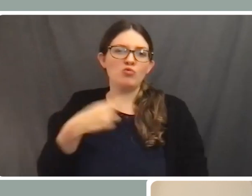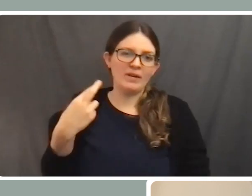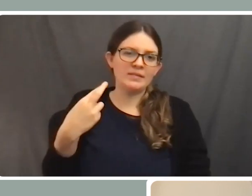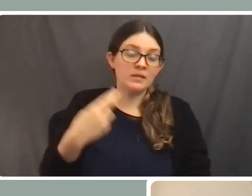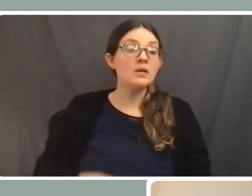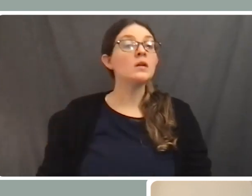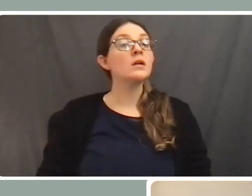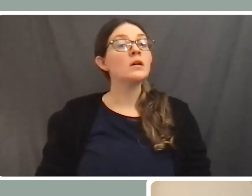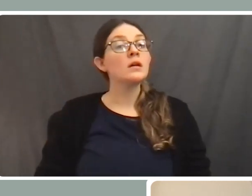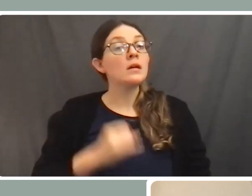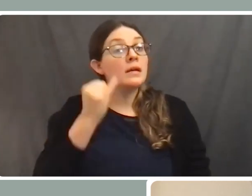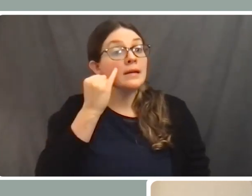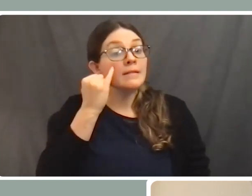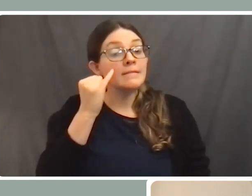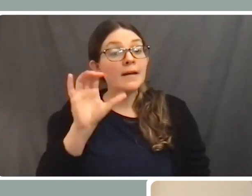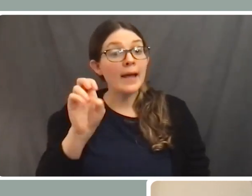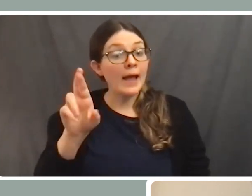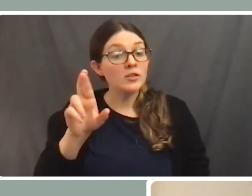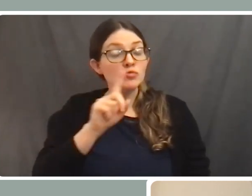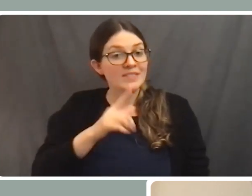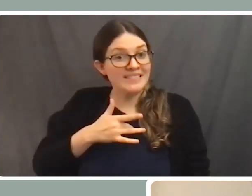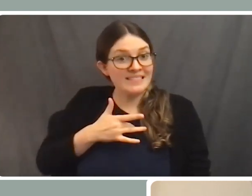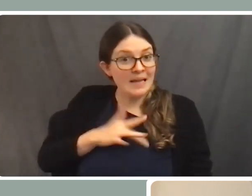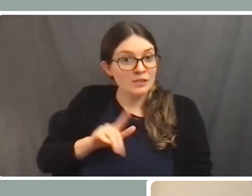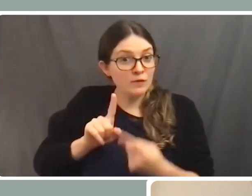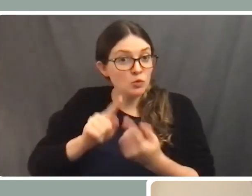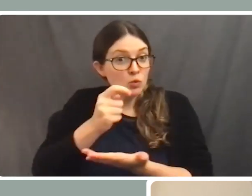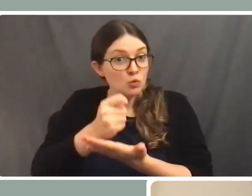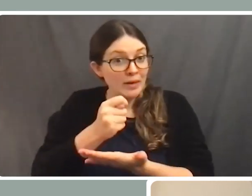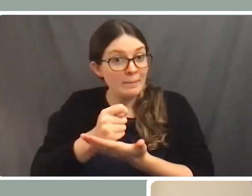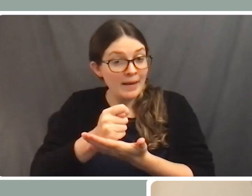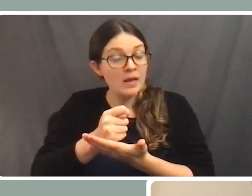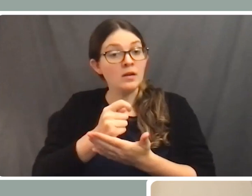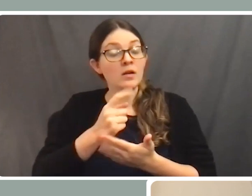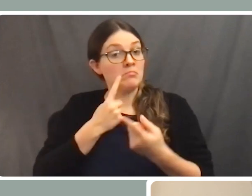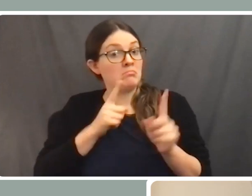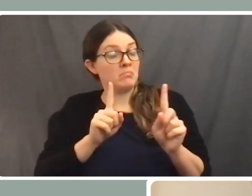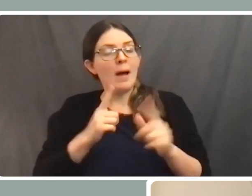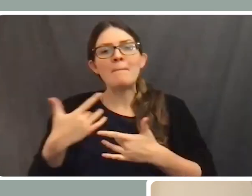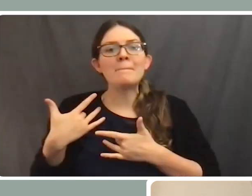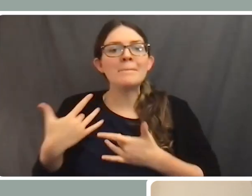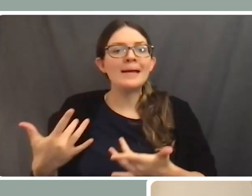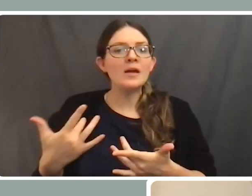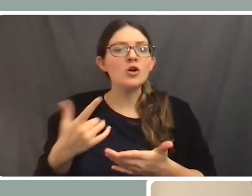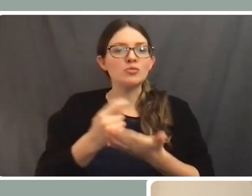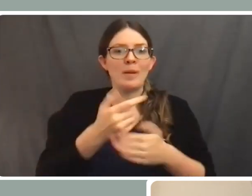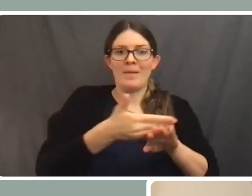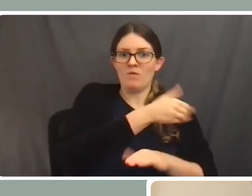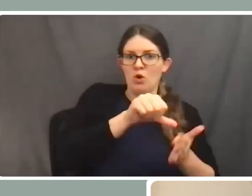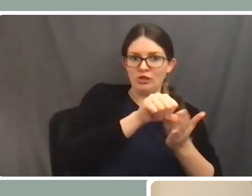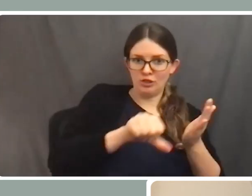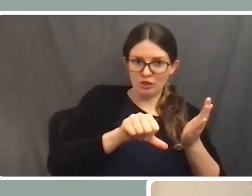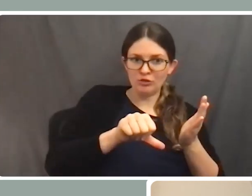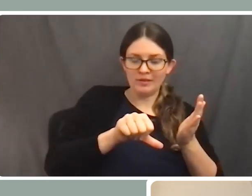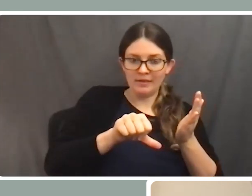cancers that prove themselves to be quite sensitive to the treatments that we give. So usually we're giving treatment before surgery in cases